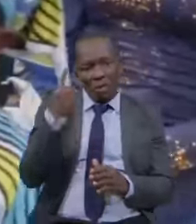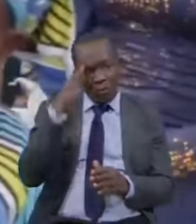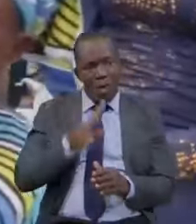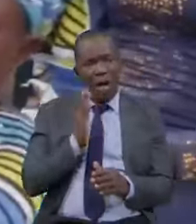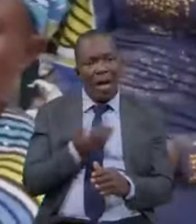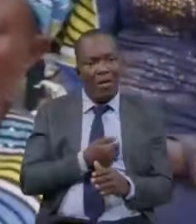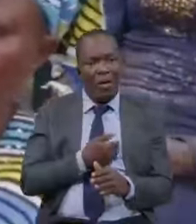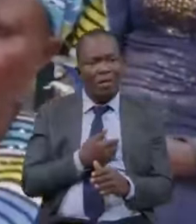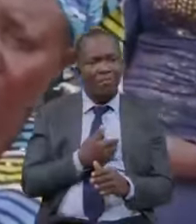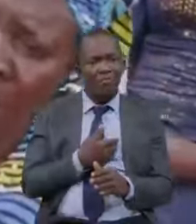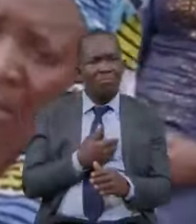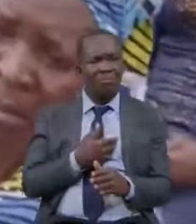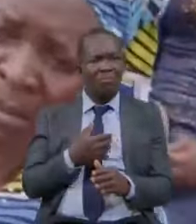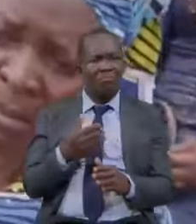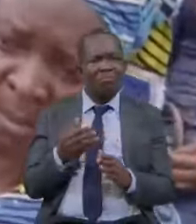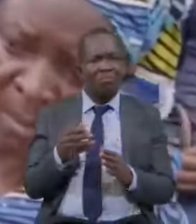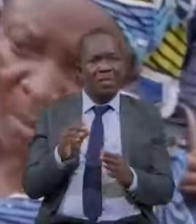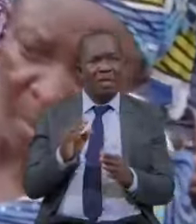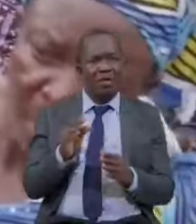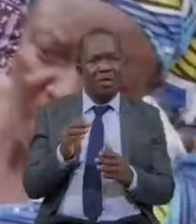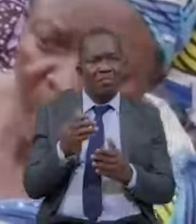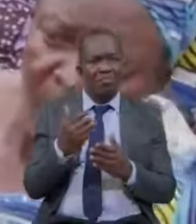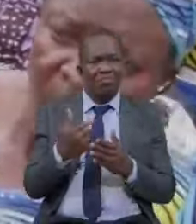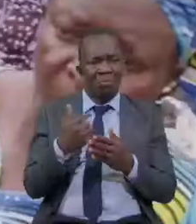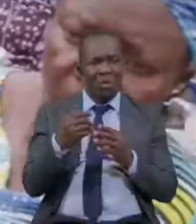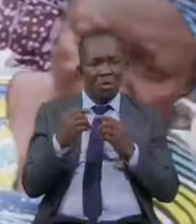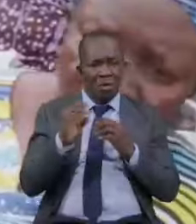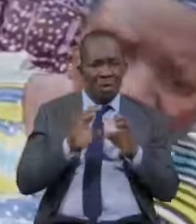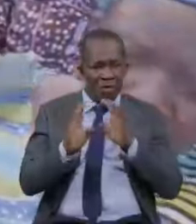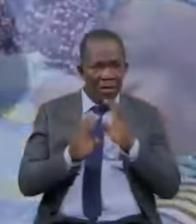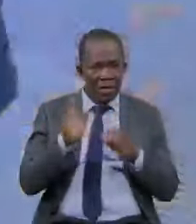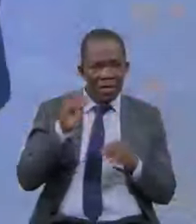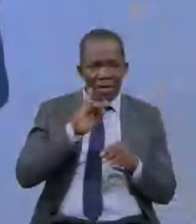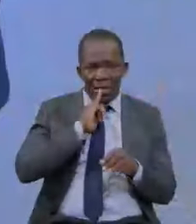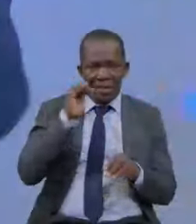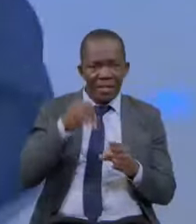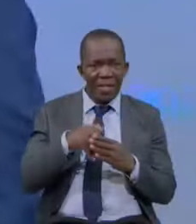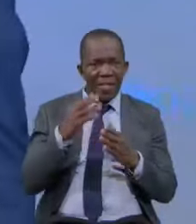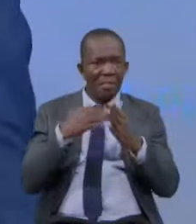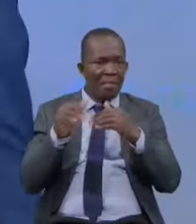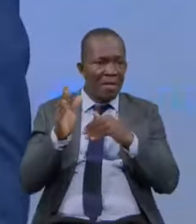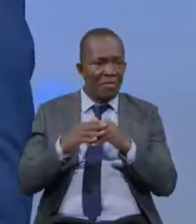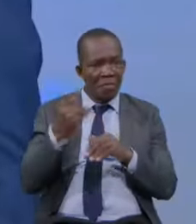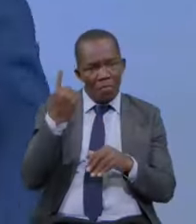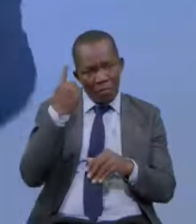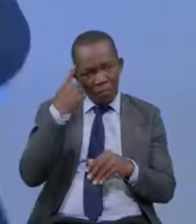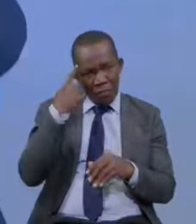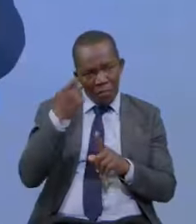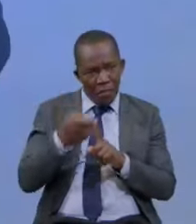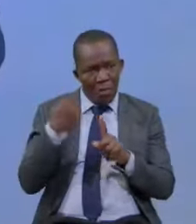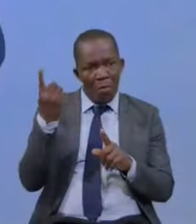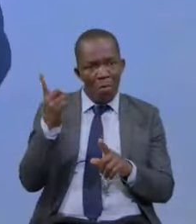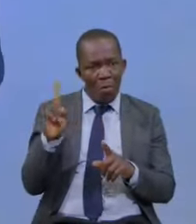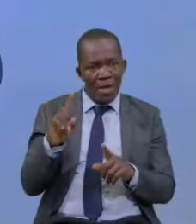heaven, from whence also we look for the Savior, the